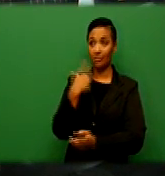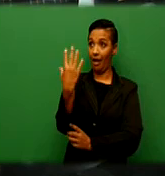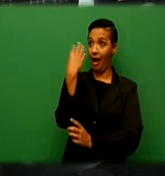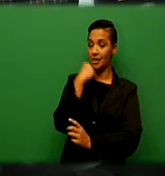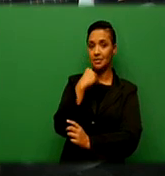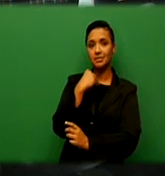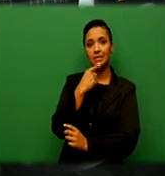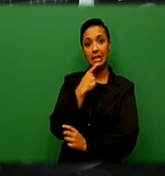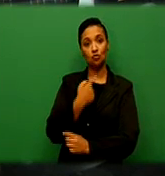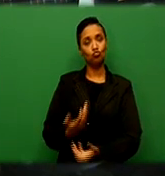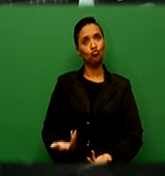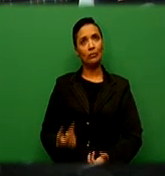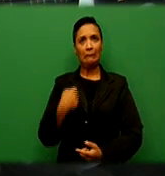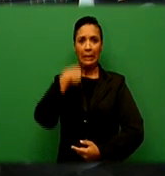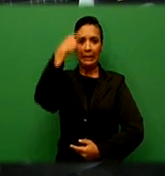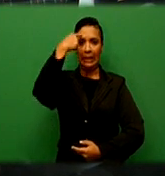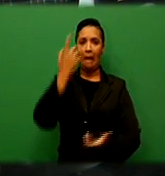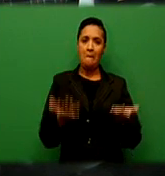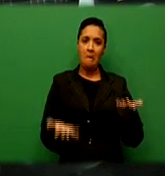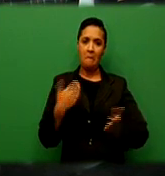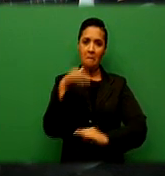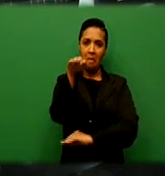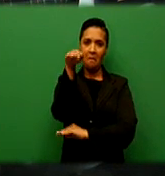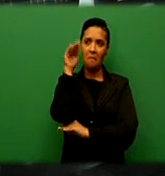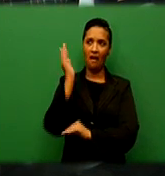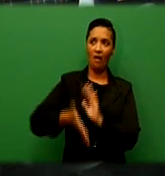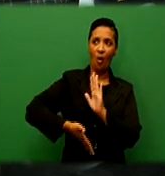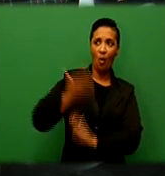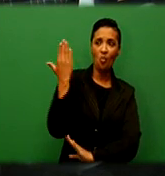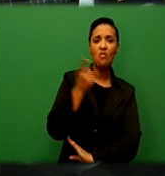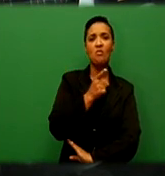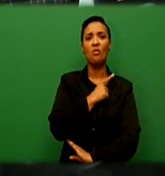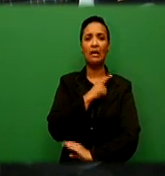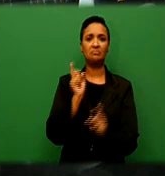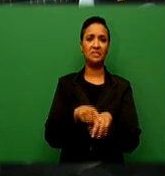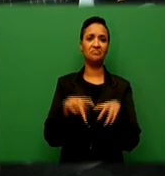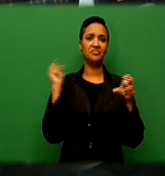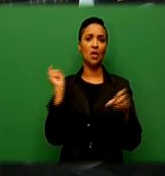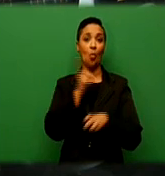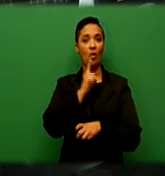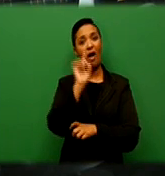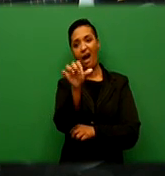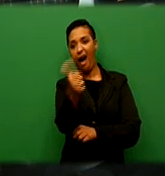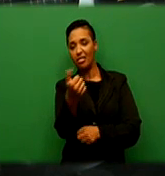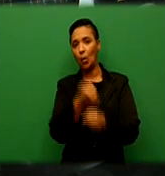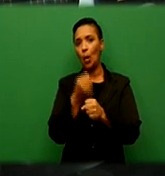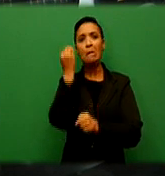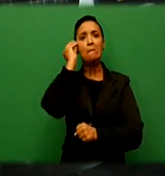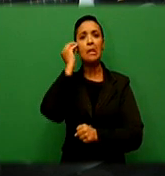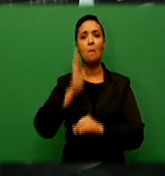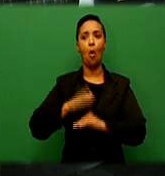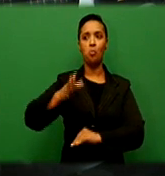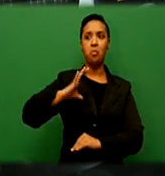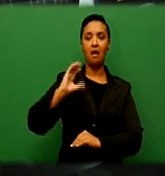say that I am thinking of leaving the bank because there is this interesting offer on the table. They have